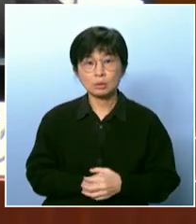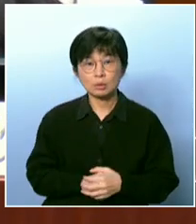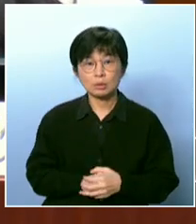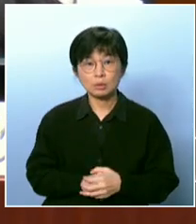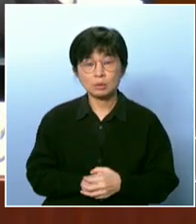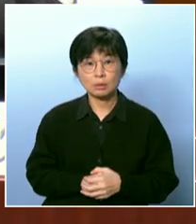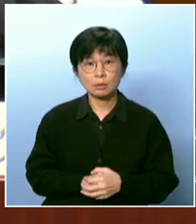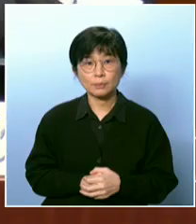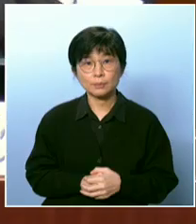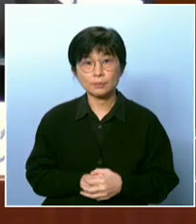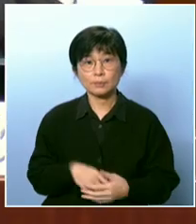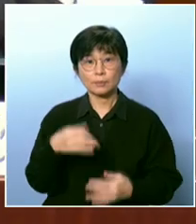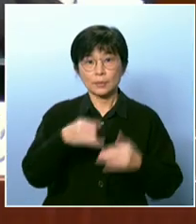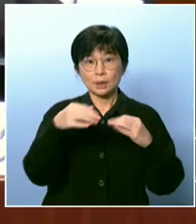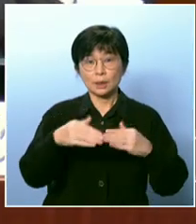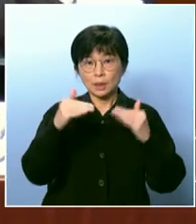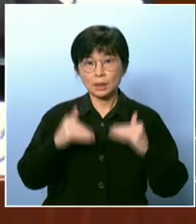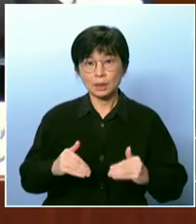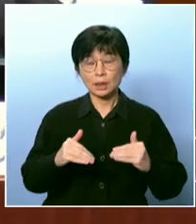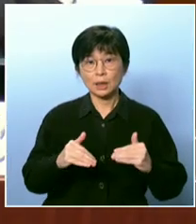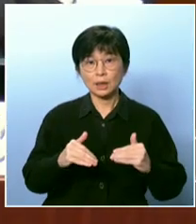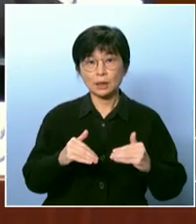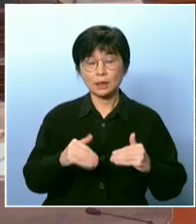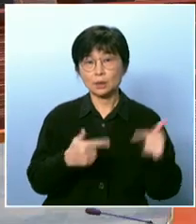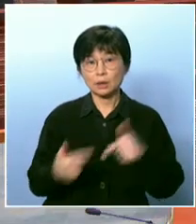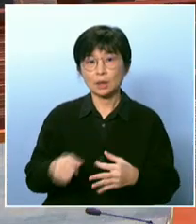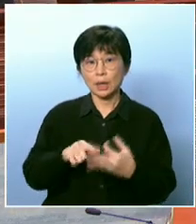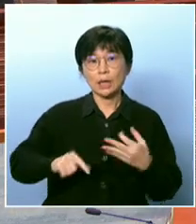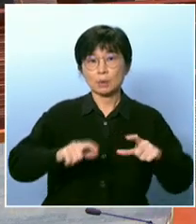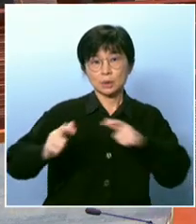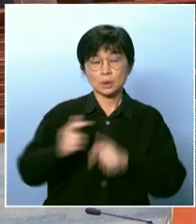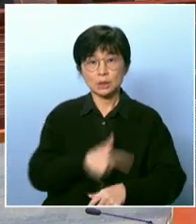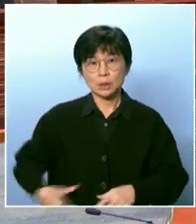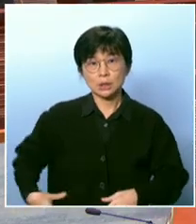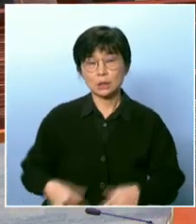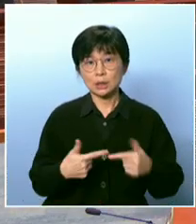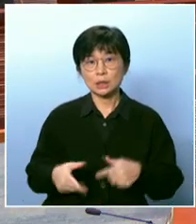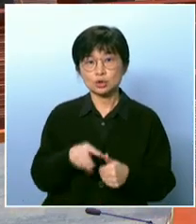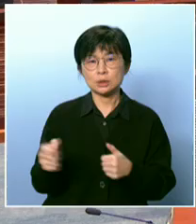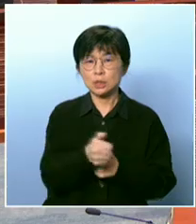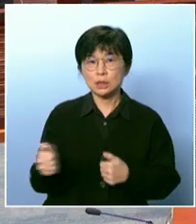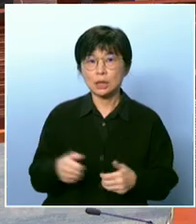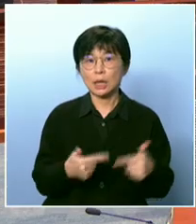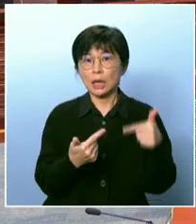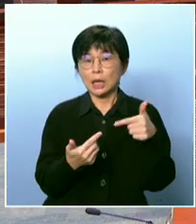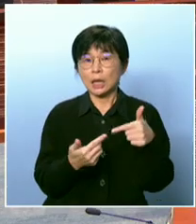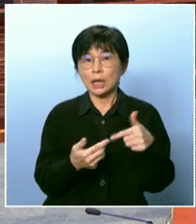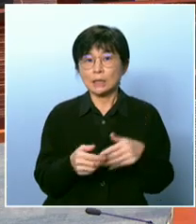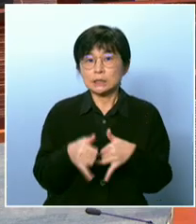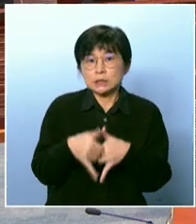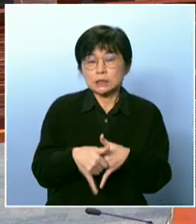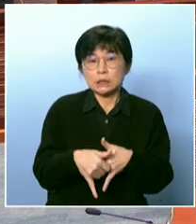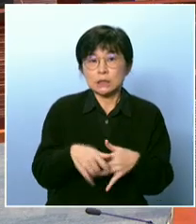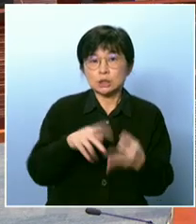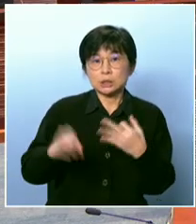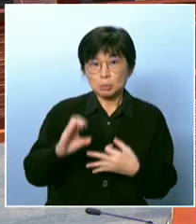2028. I think it sounds all right to me if this is correct. Right. I guess we just want to hear from